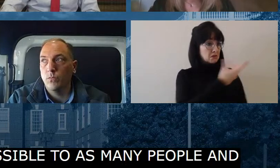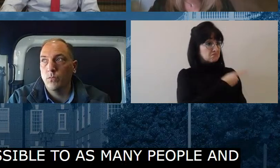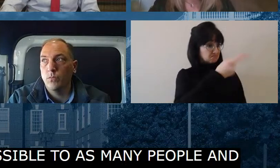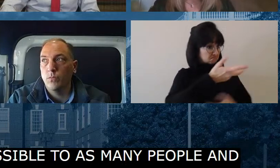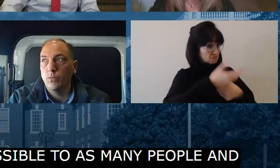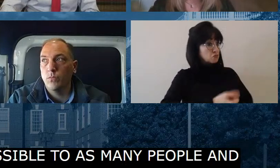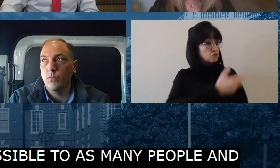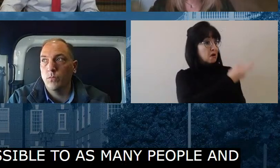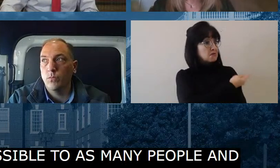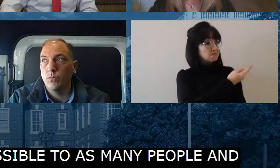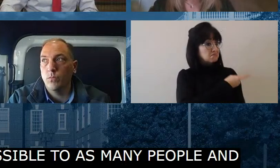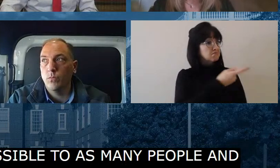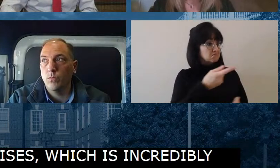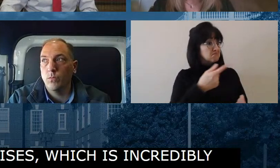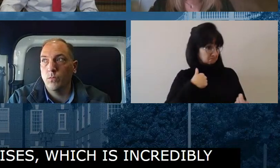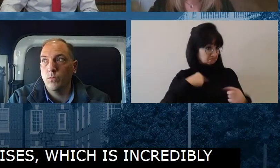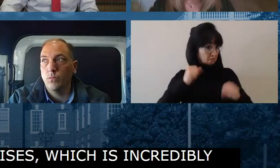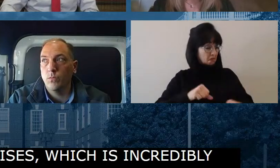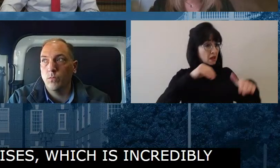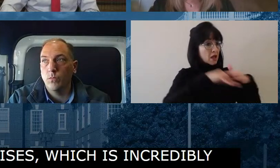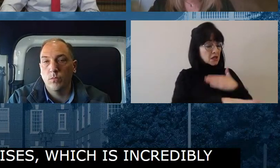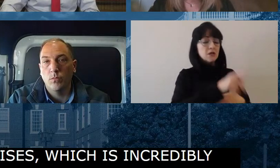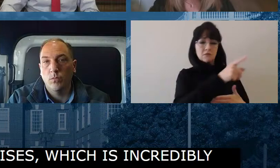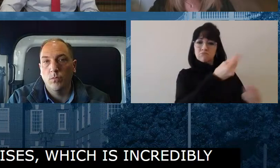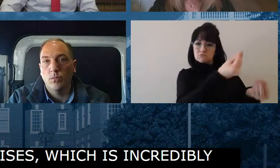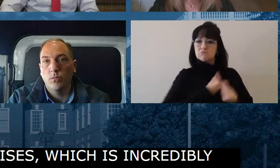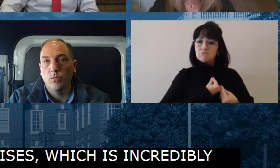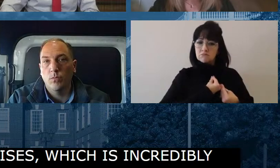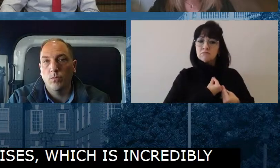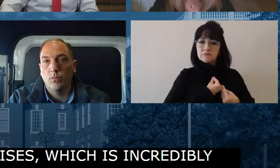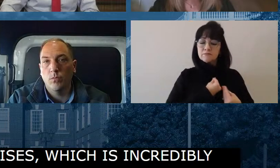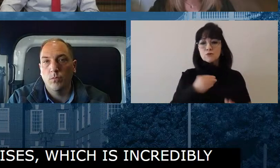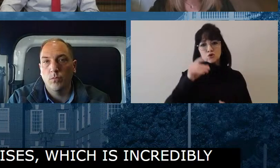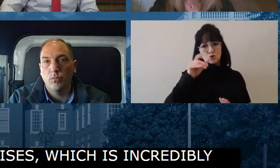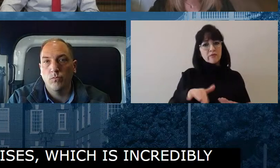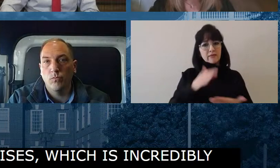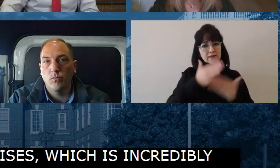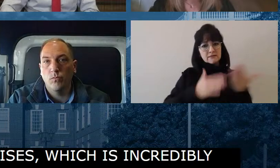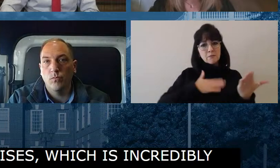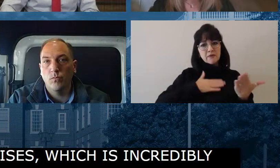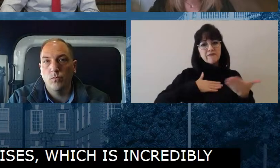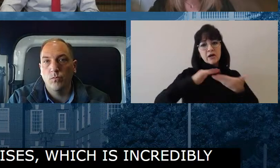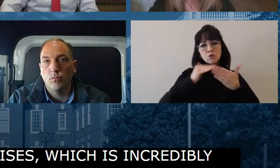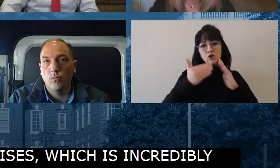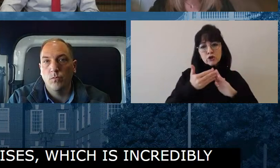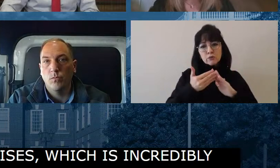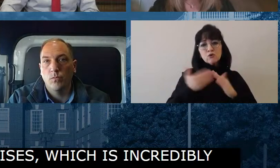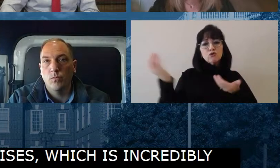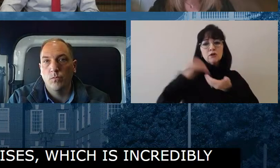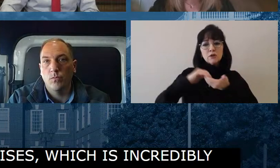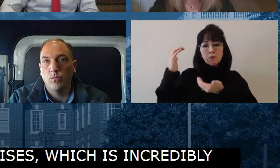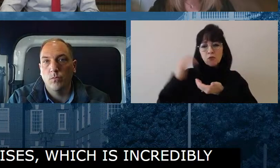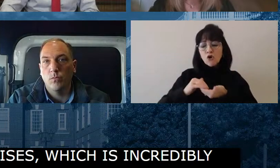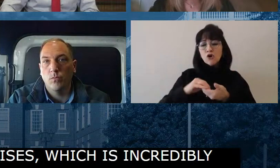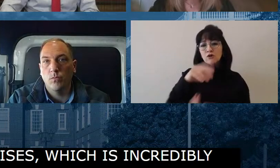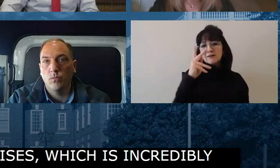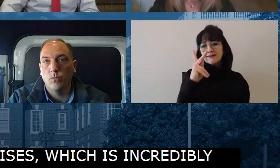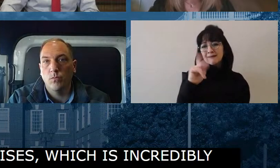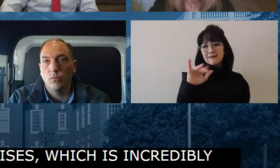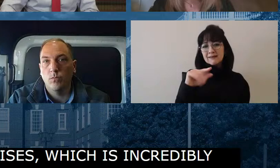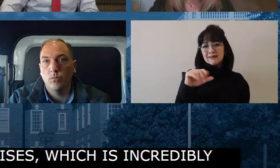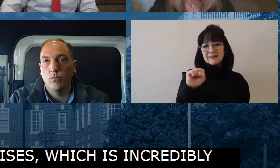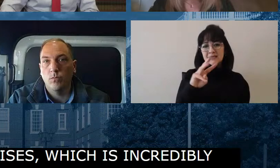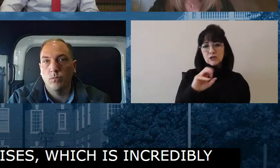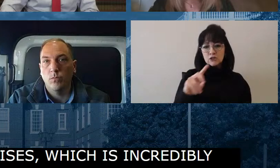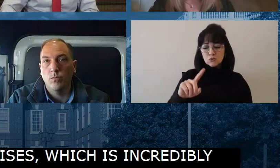we had on the testing side. Some of our community partners, including Kingswood, the LACC, as you mentioned, First